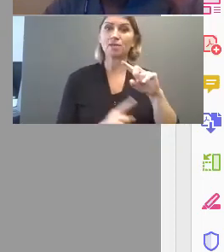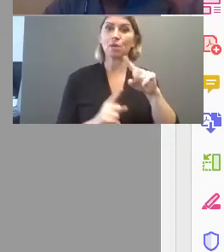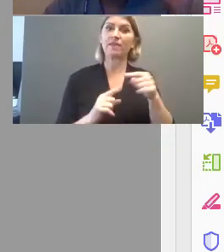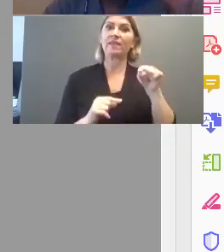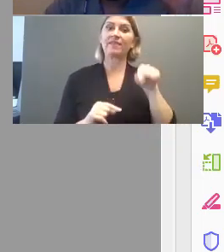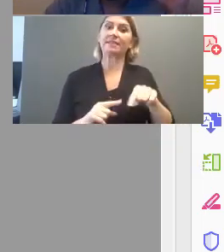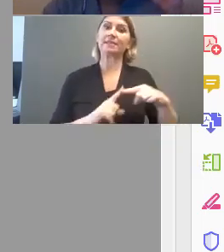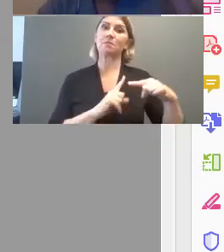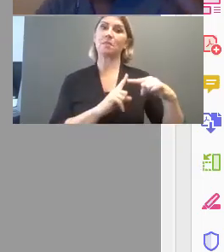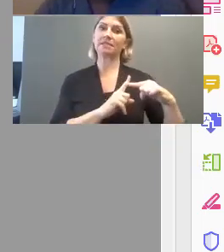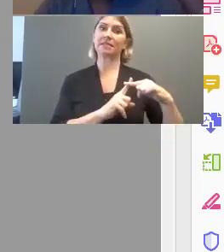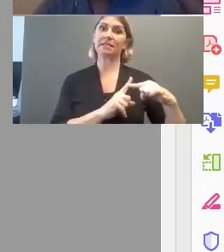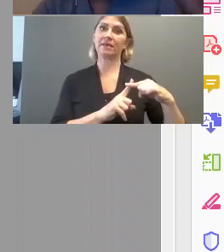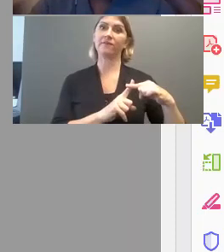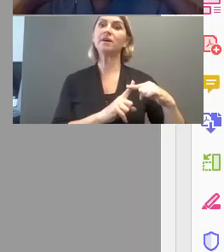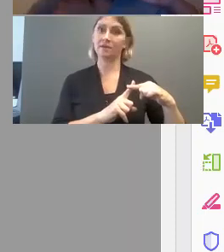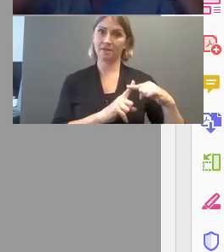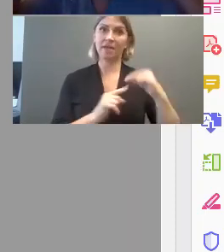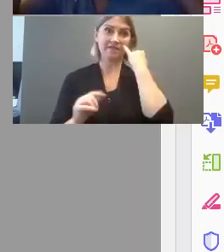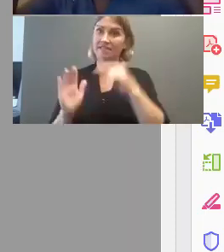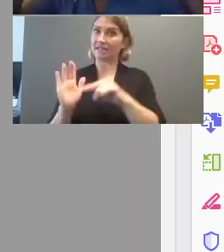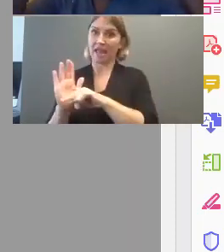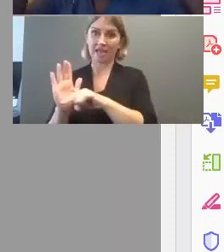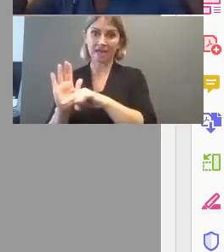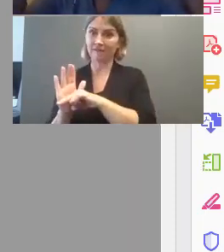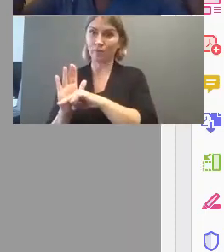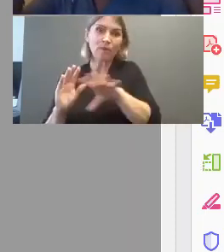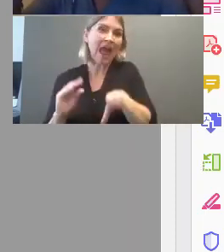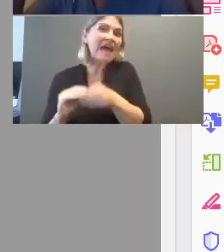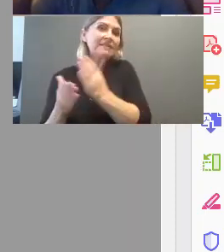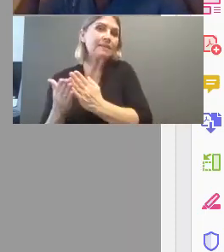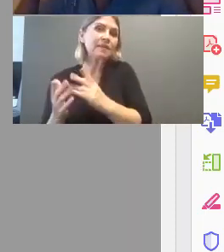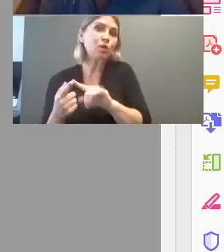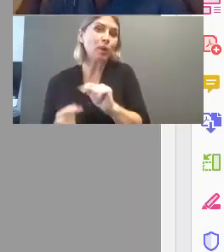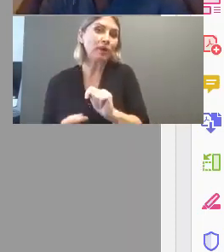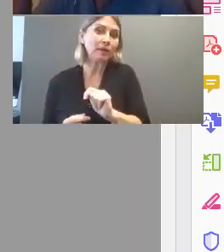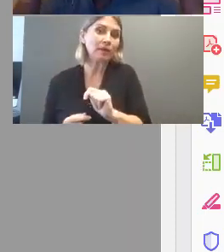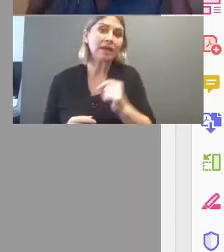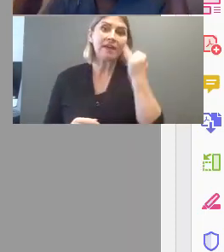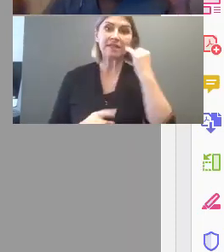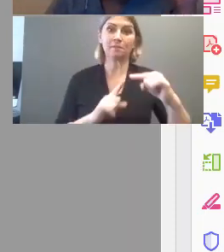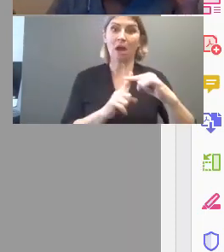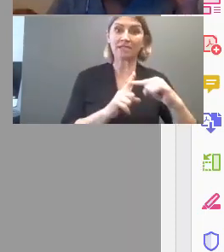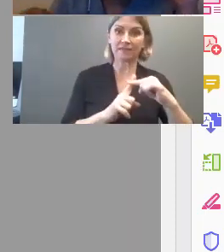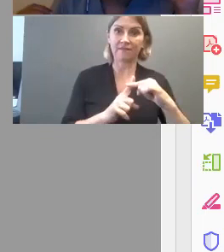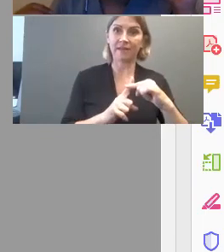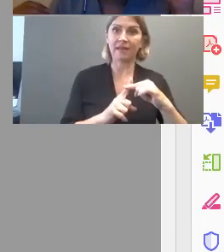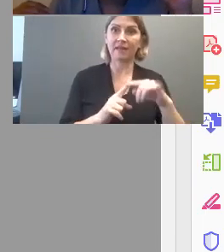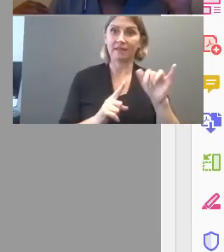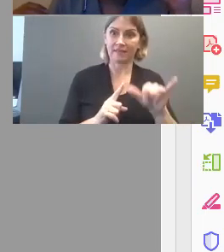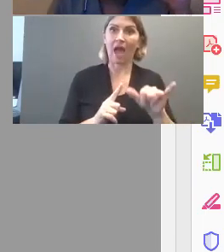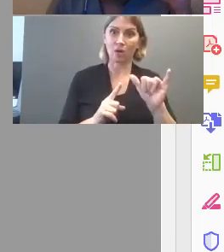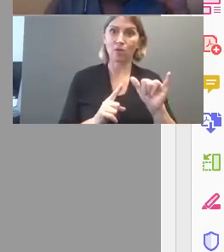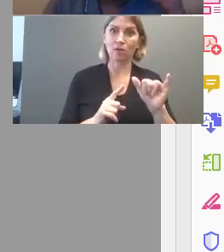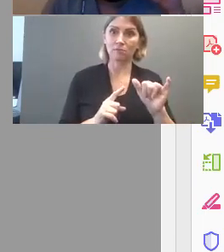positive, right? If this is negative, then we are adding something to it. If this is positive, then this we are